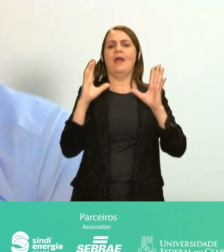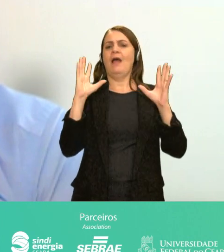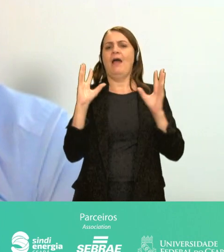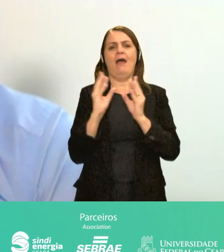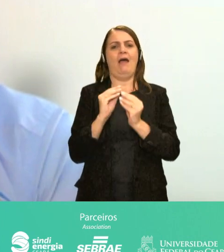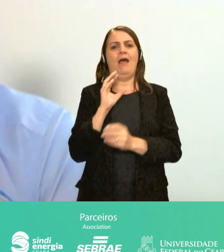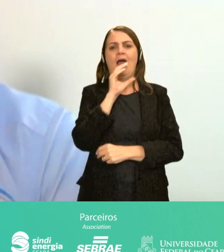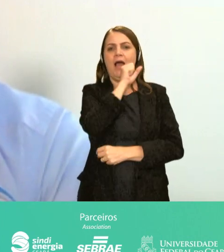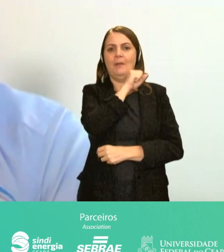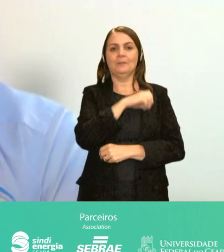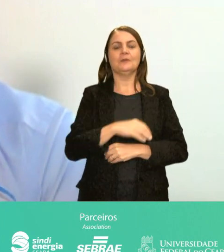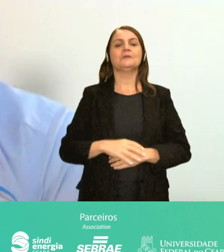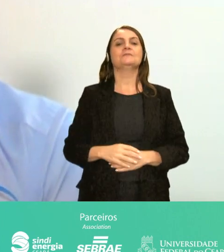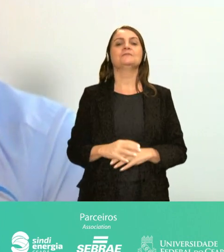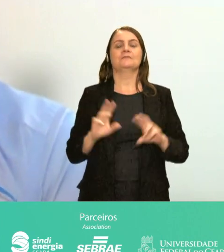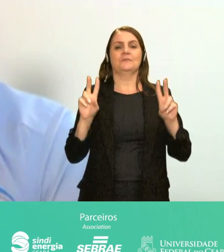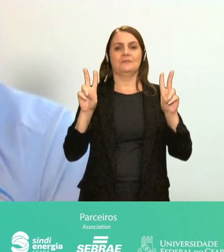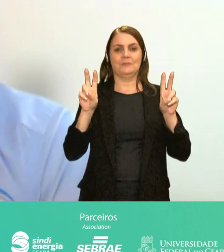Power Hydrogen.